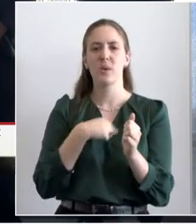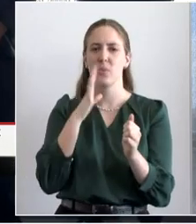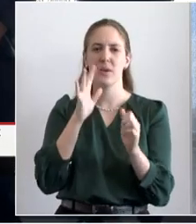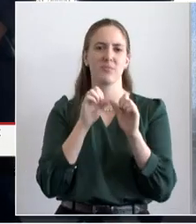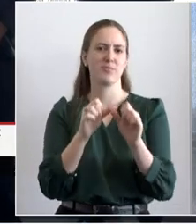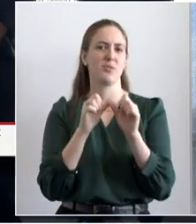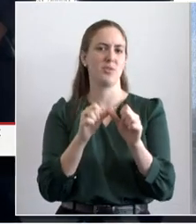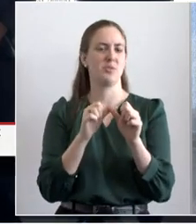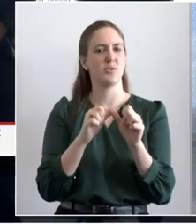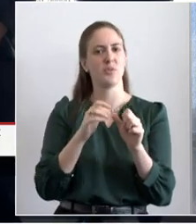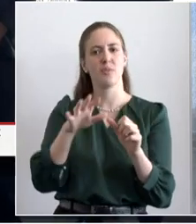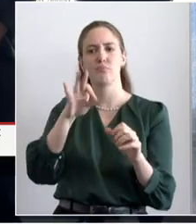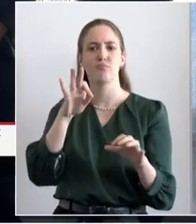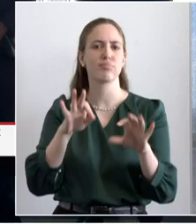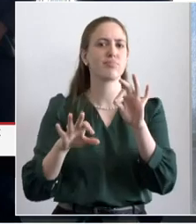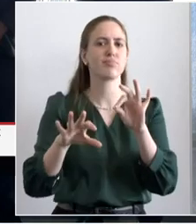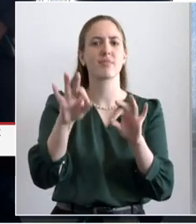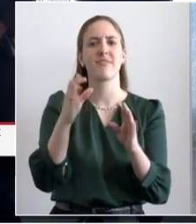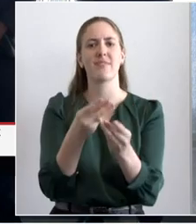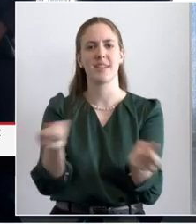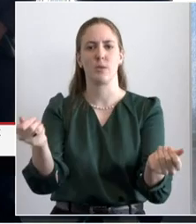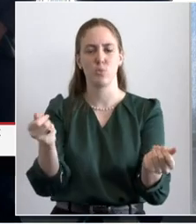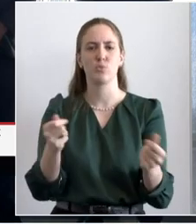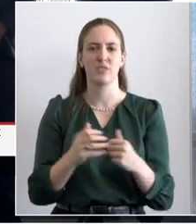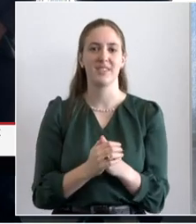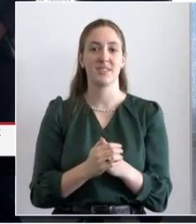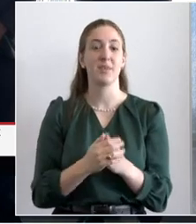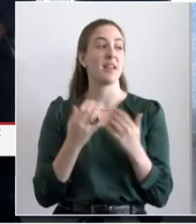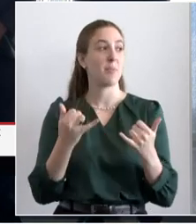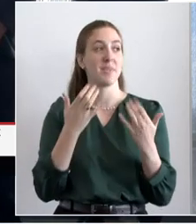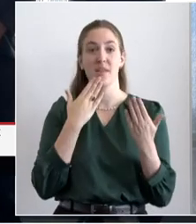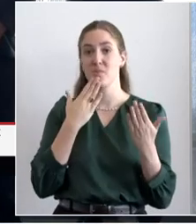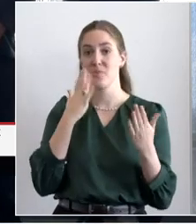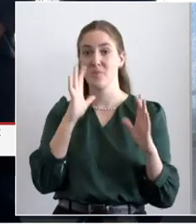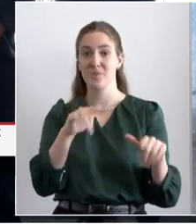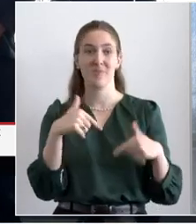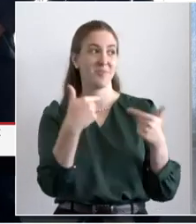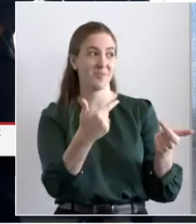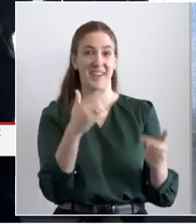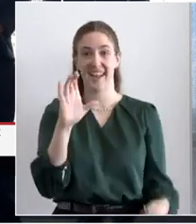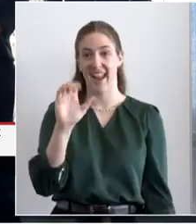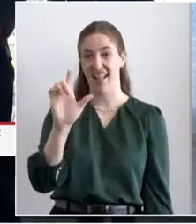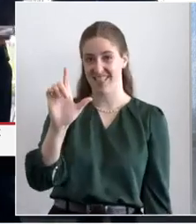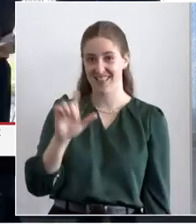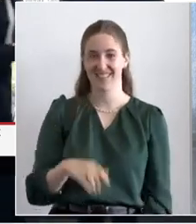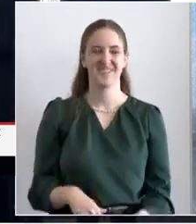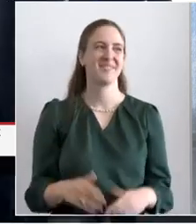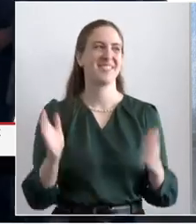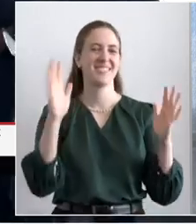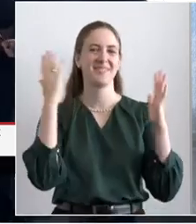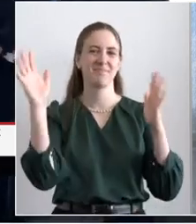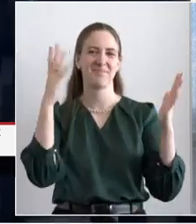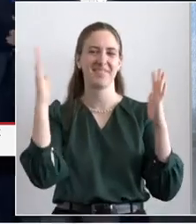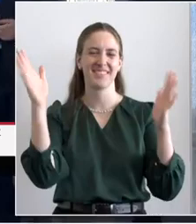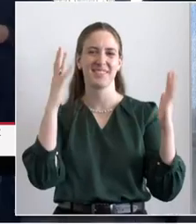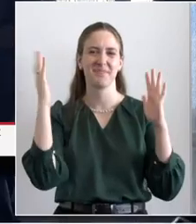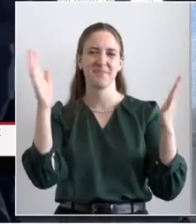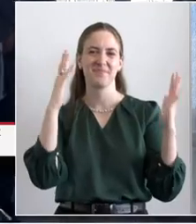important cause and make a difference. With that, I thank you, and I'm going to turn it over to you, Cal. Thank you. Thank you so much.